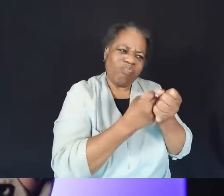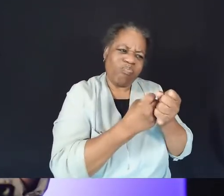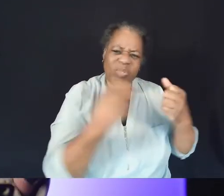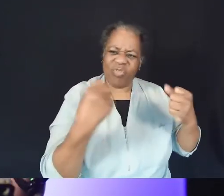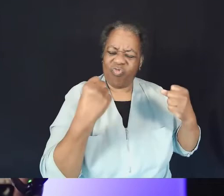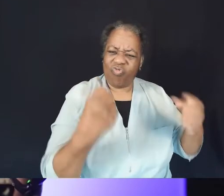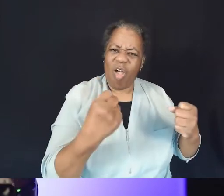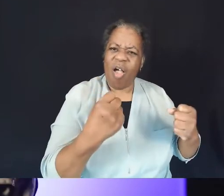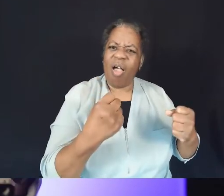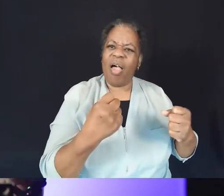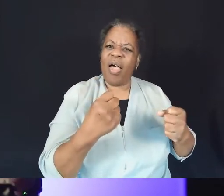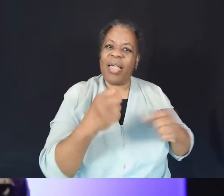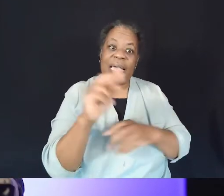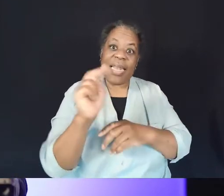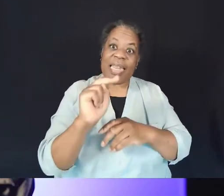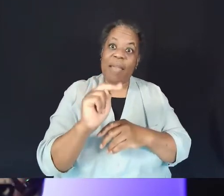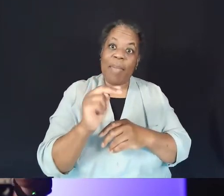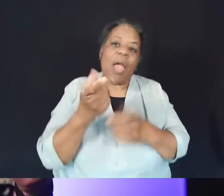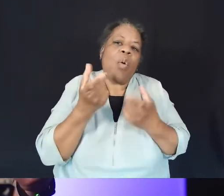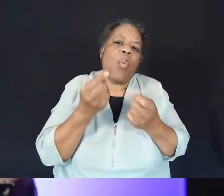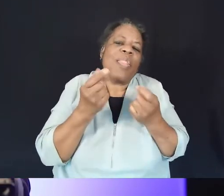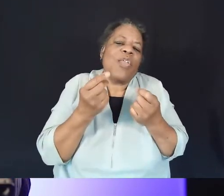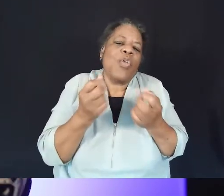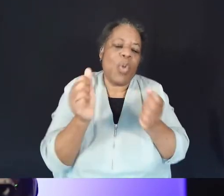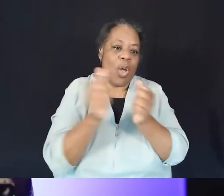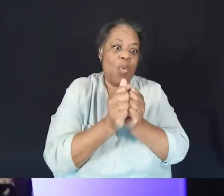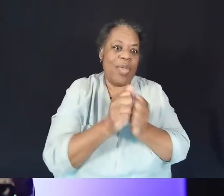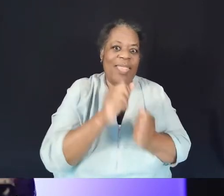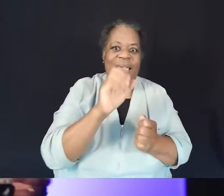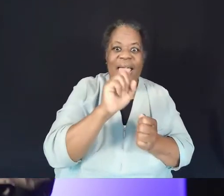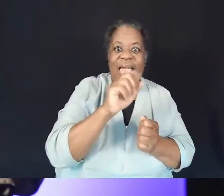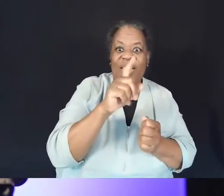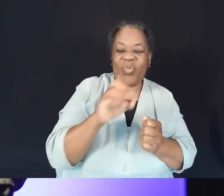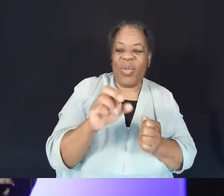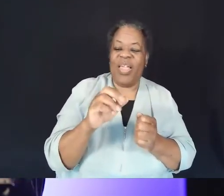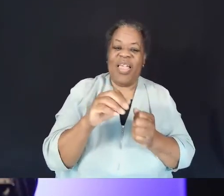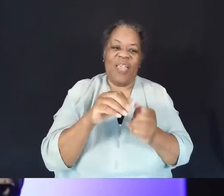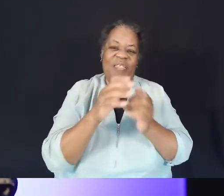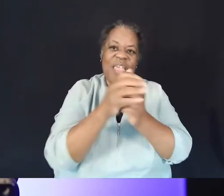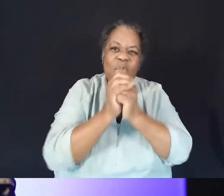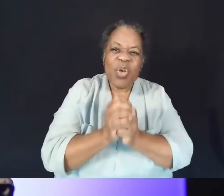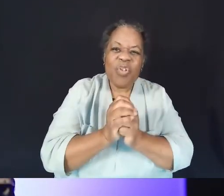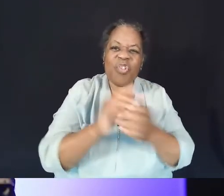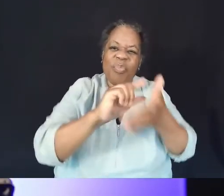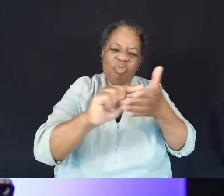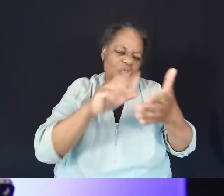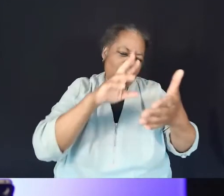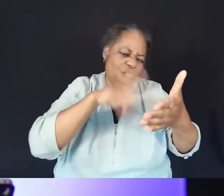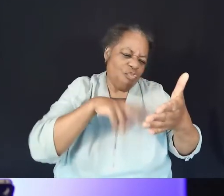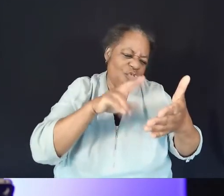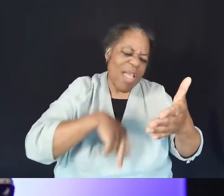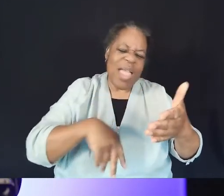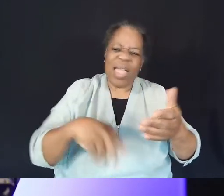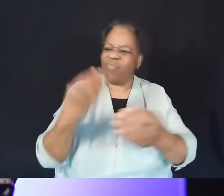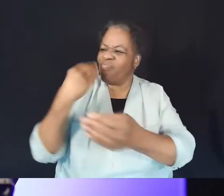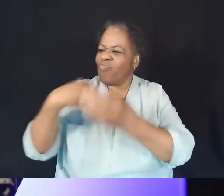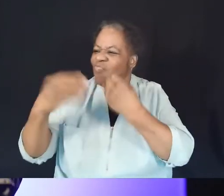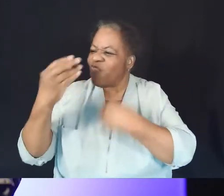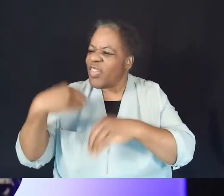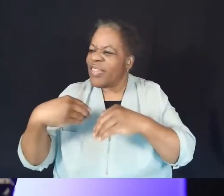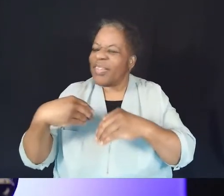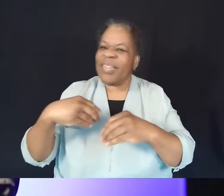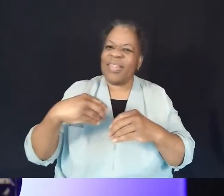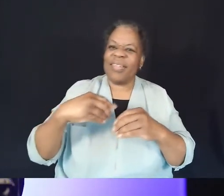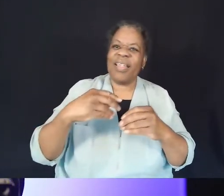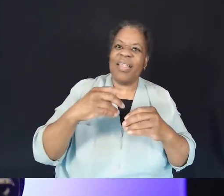priest Ezra, they worshiped and read scripture and feasted. And then they started to rebuild their own homes, and they rebuilt their